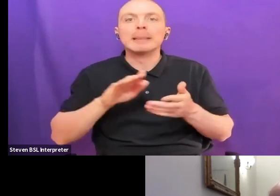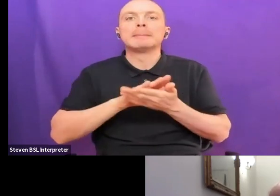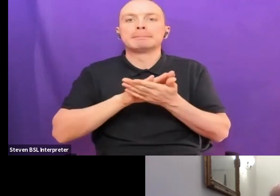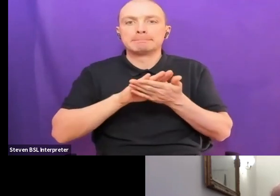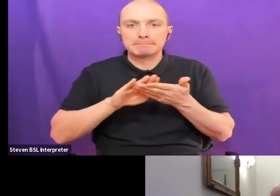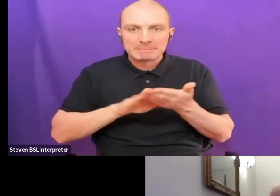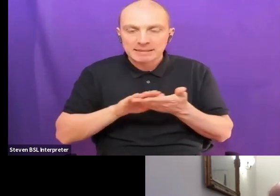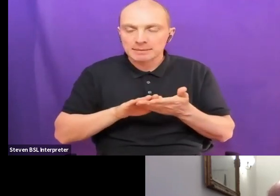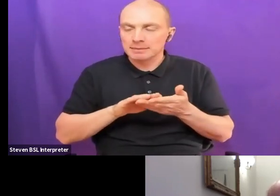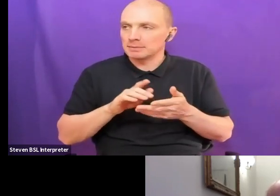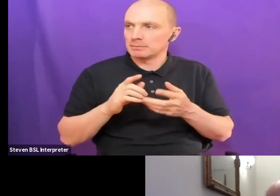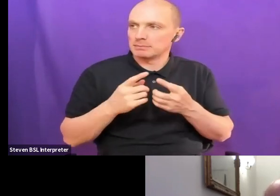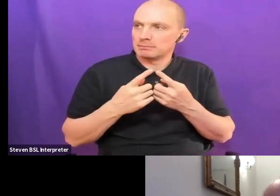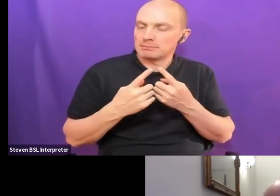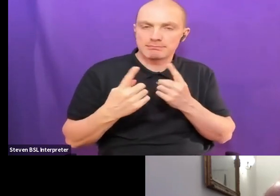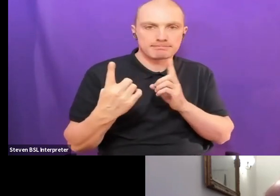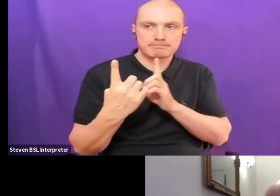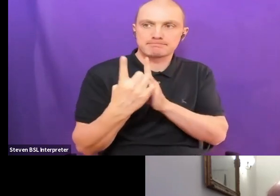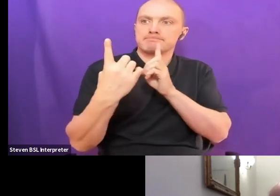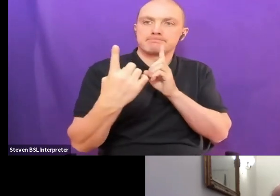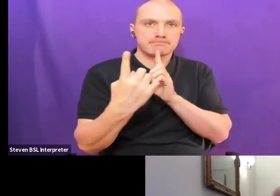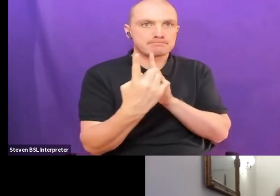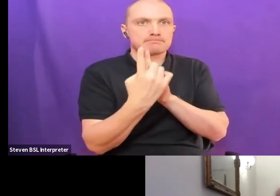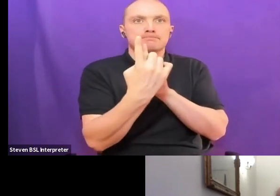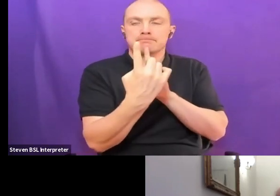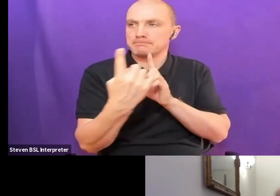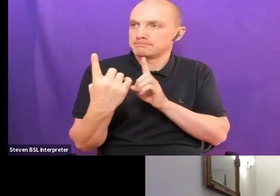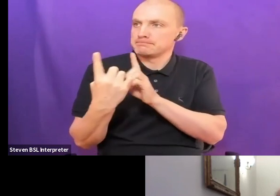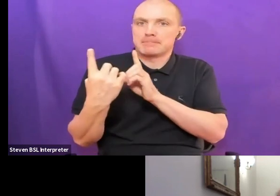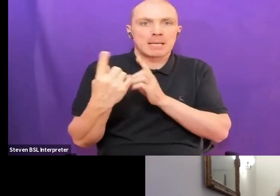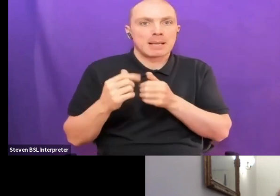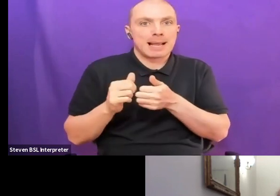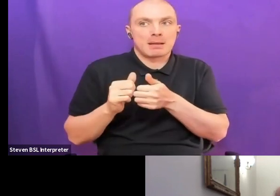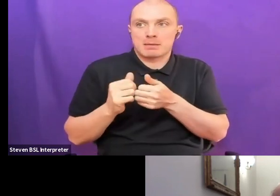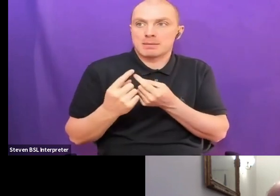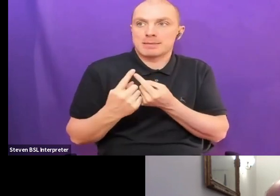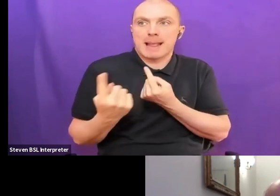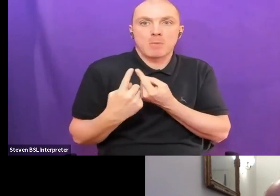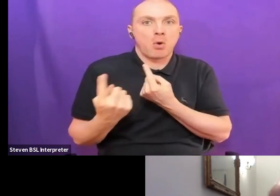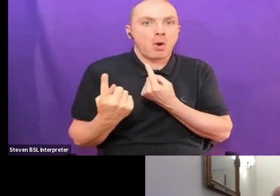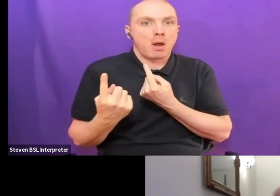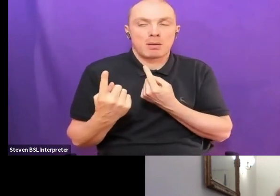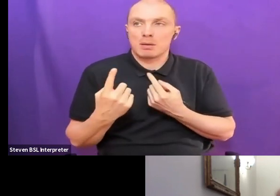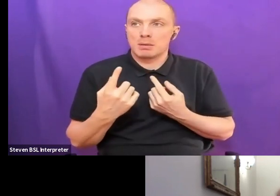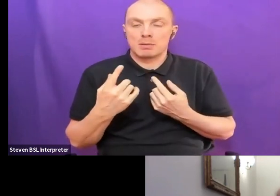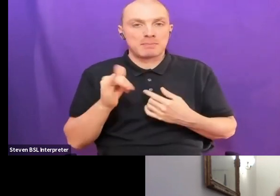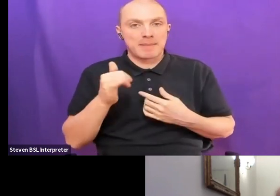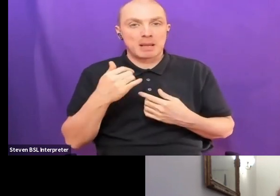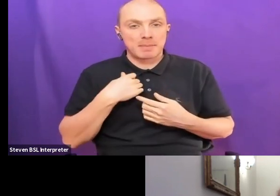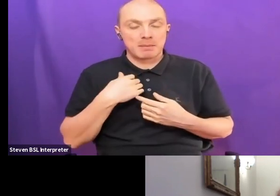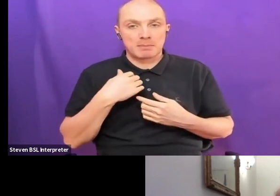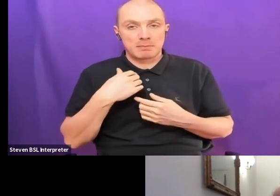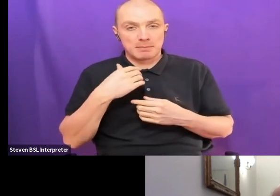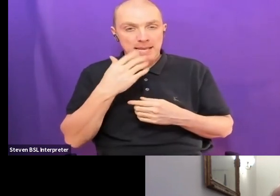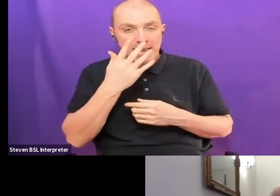your neighbours. As you get older, you may be able to retain your independence longer. You may be able to stay in your home rather than